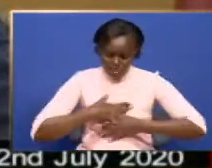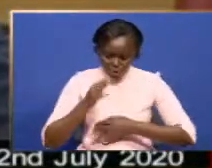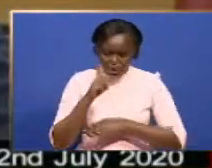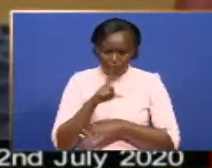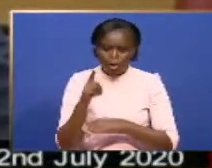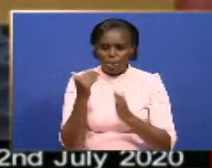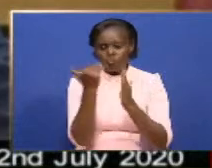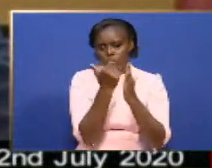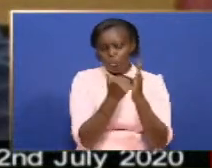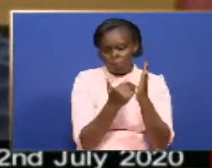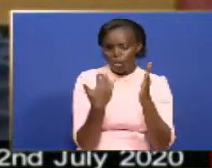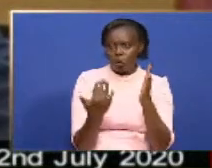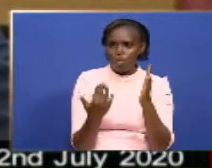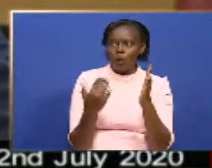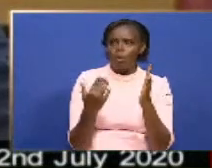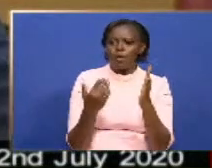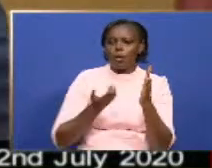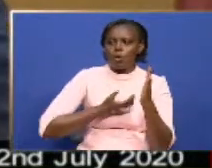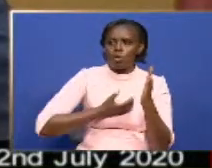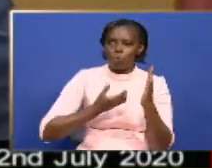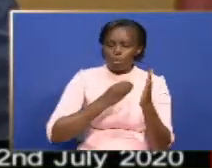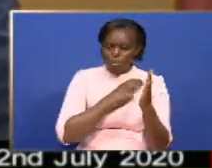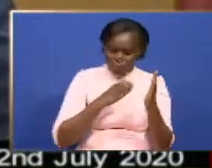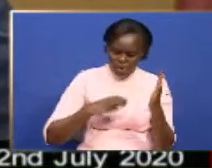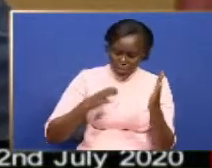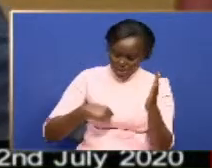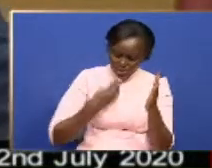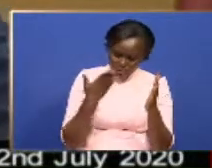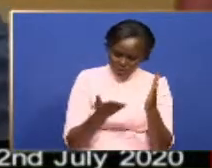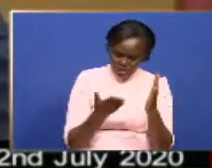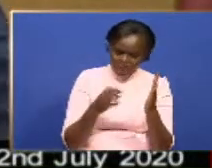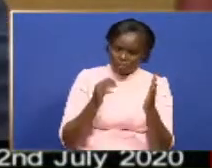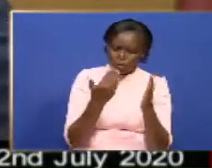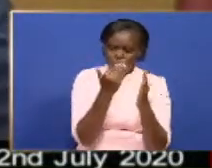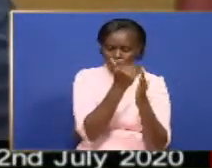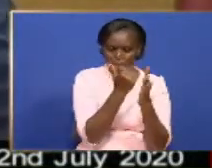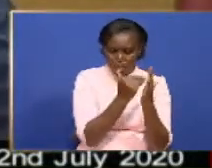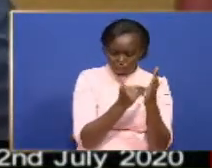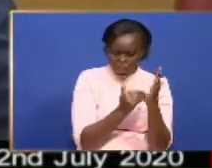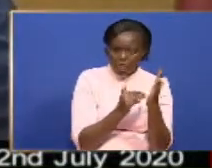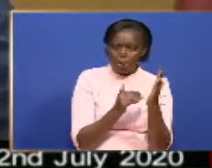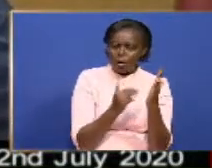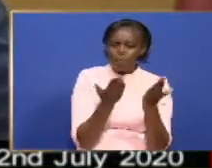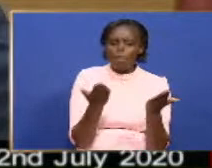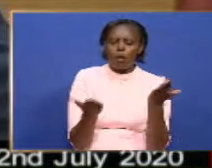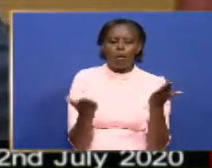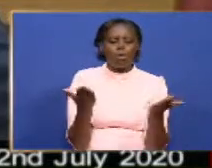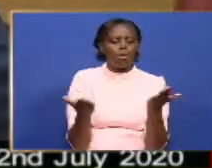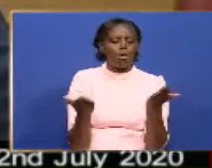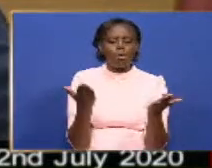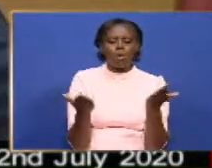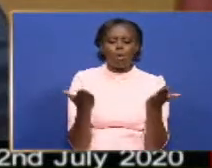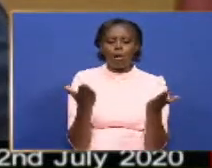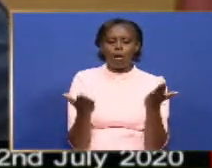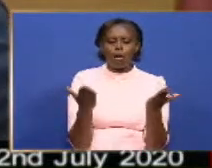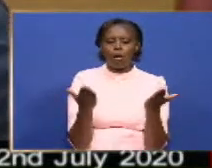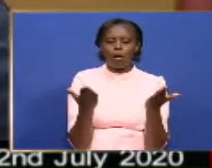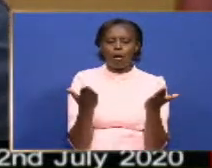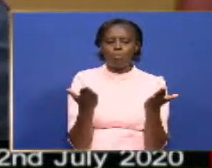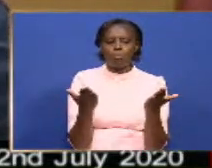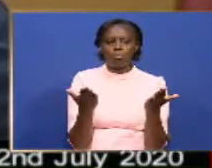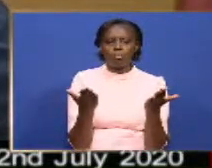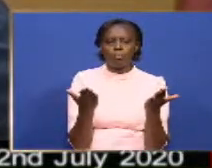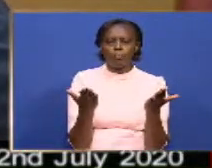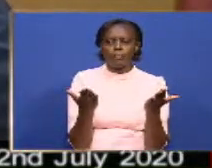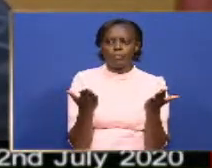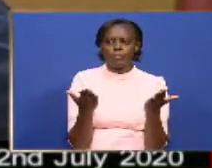document, because I belong to that committee, if this could be documented so that we compare them versus what other bodies have